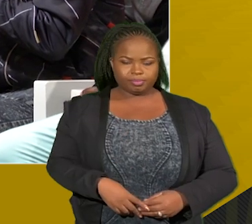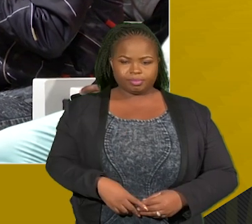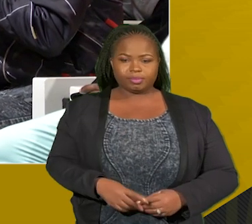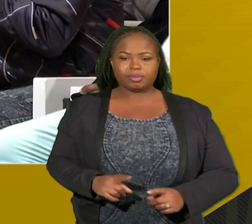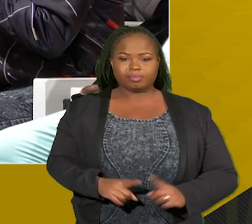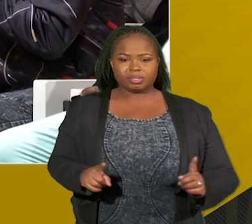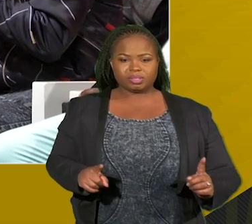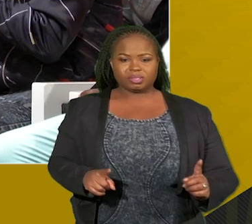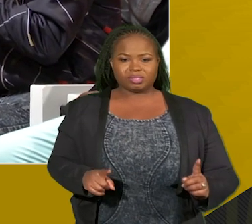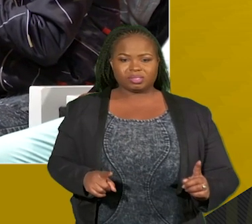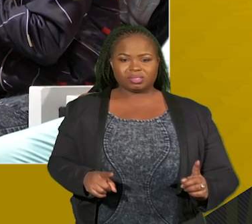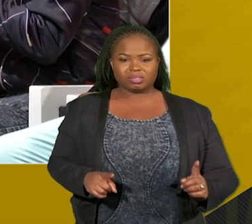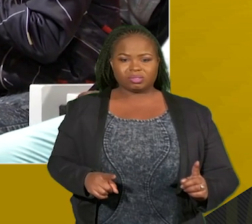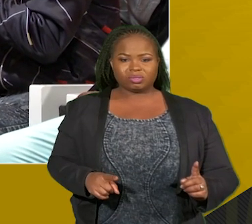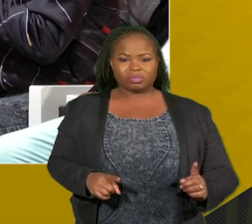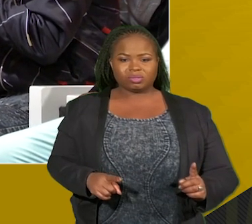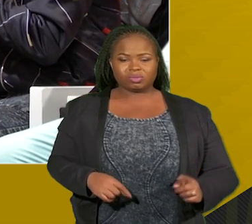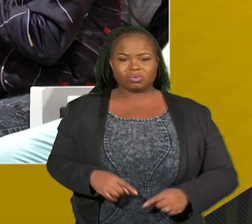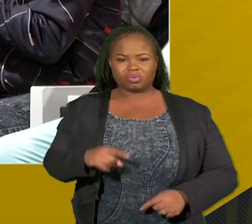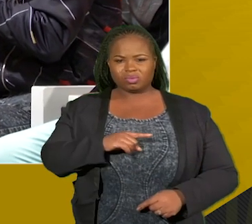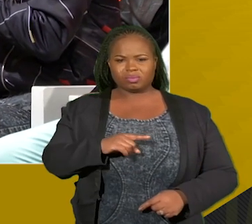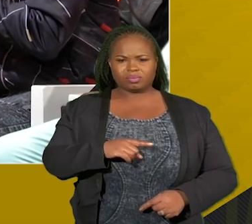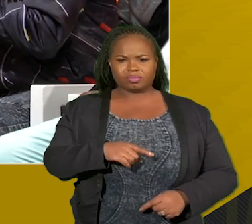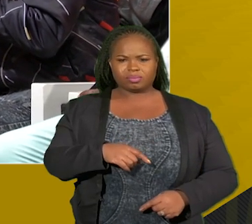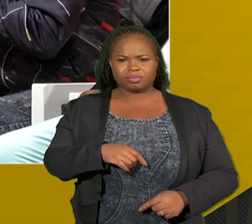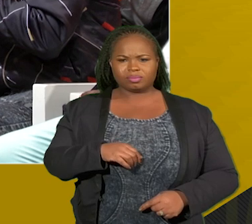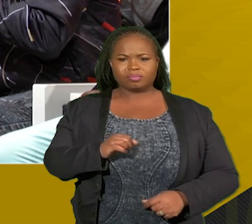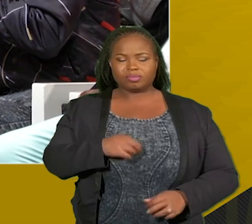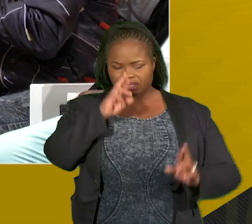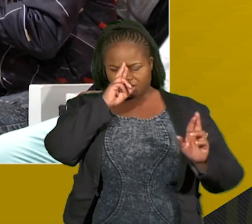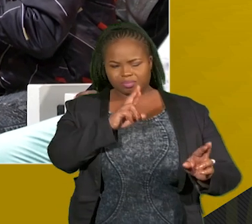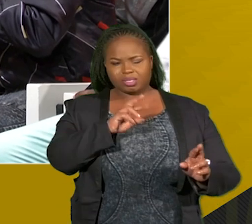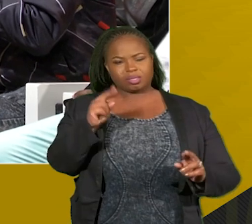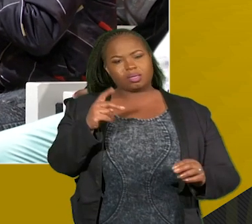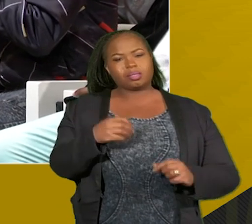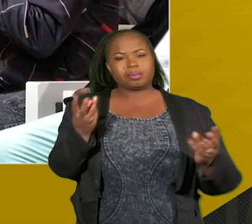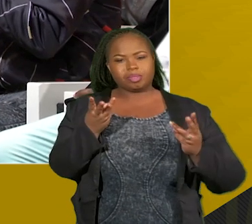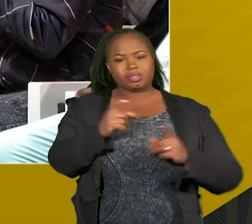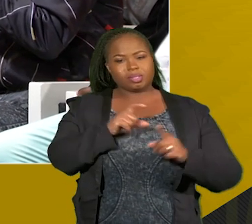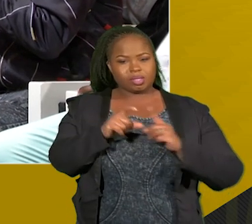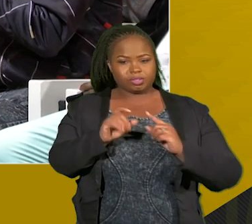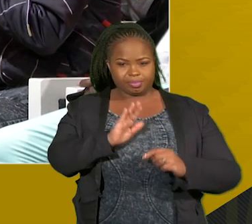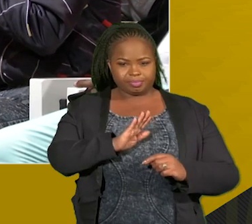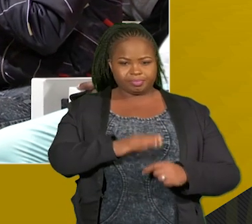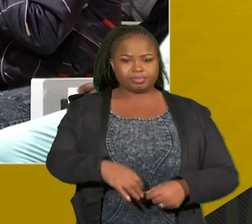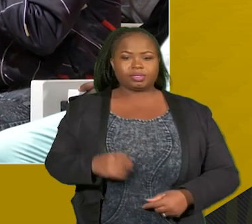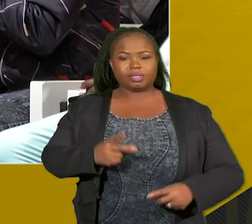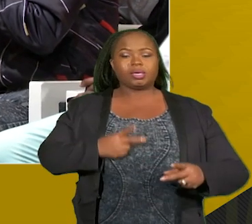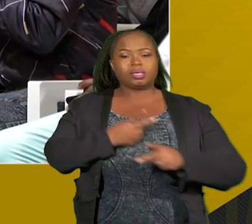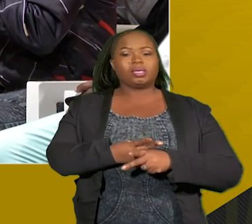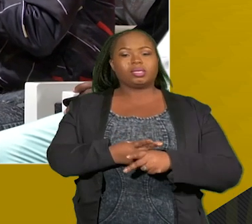Nama religions. You are afraid to mention the culture that says women can, is it? Yeah, I respect okay. Other people's cultures. And religions